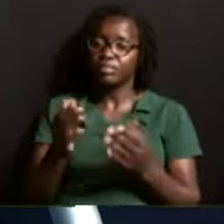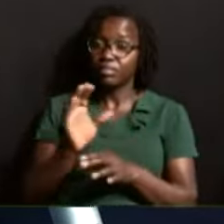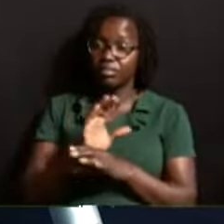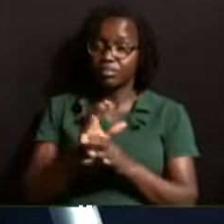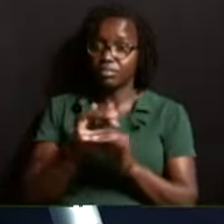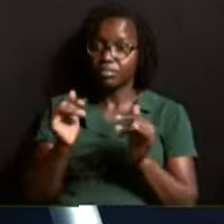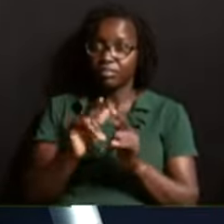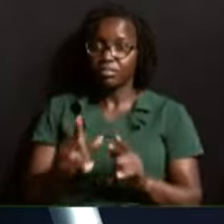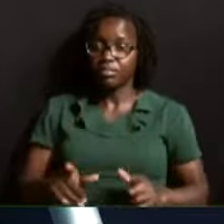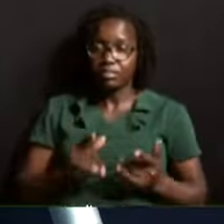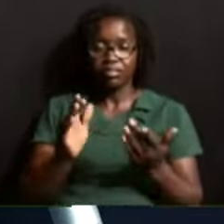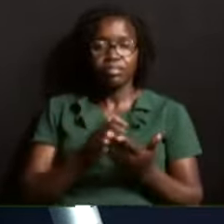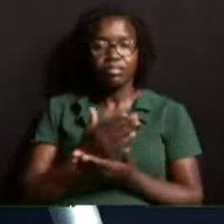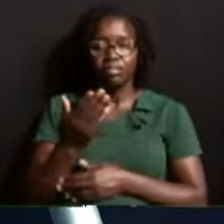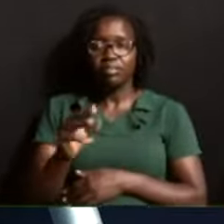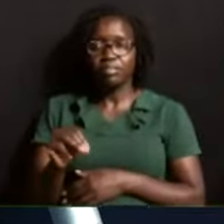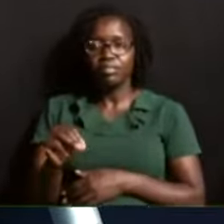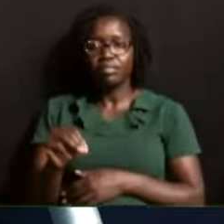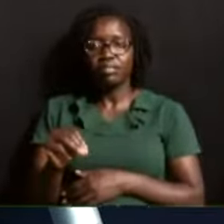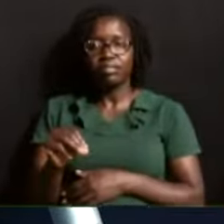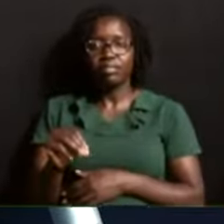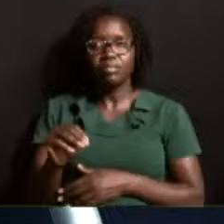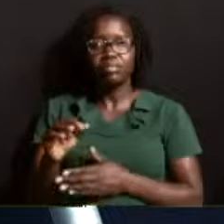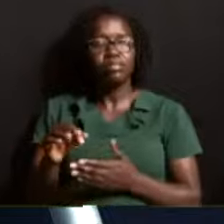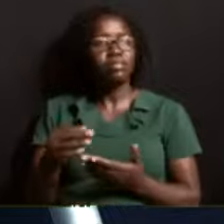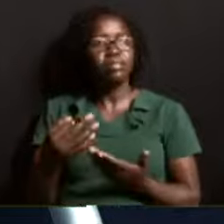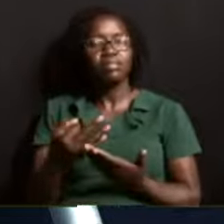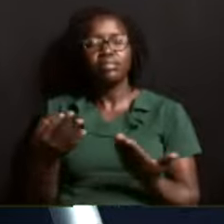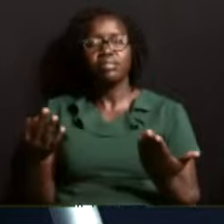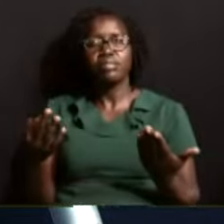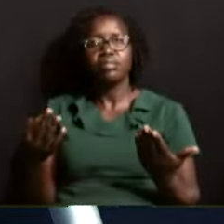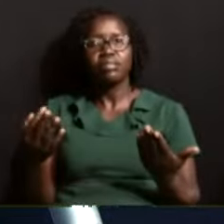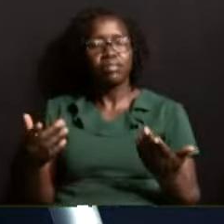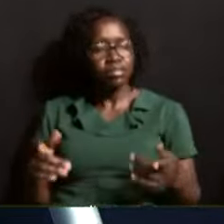some of them, they resort to drugs.